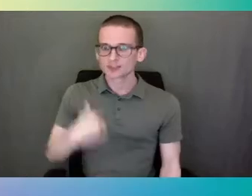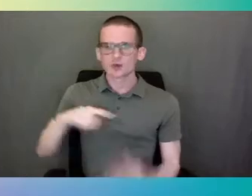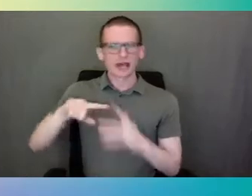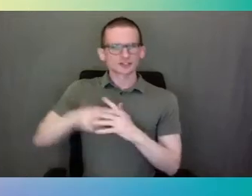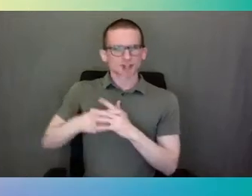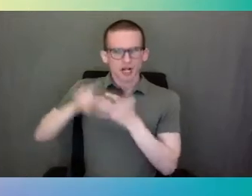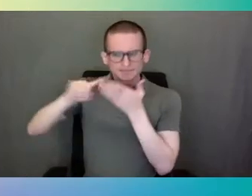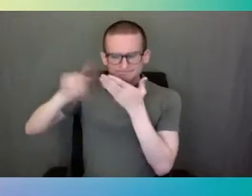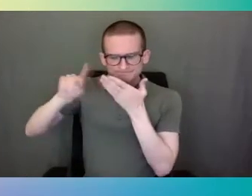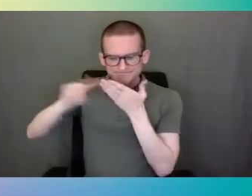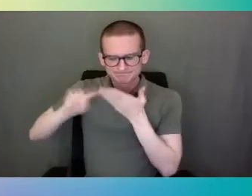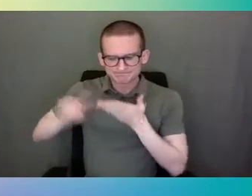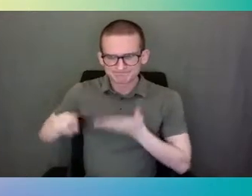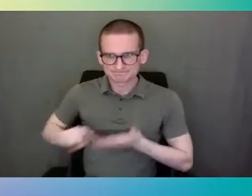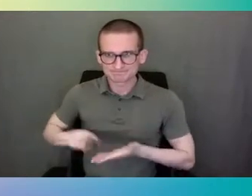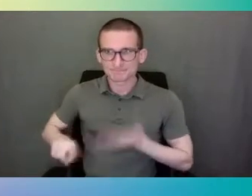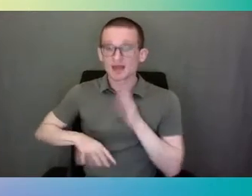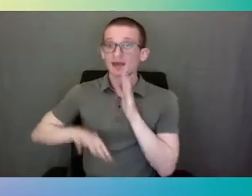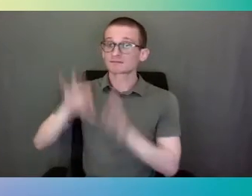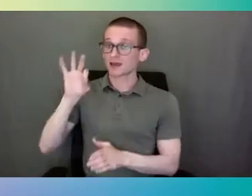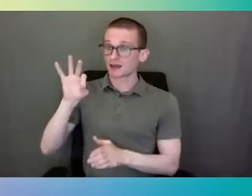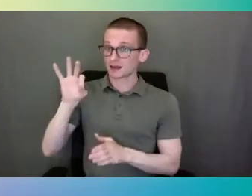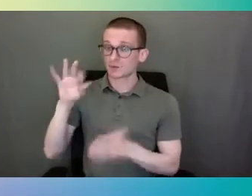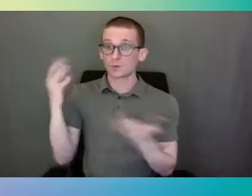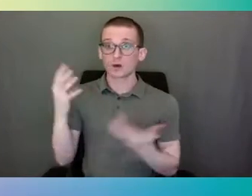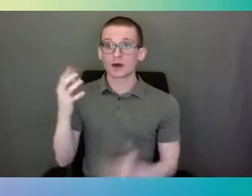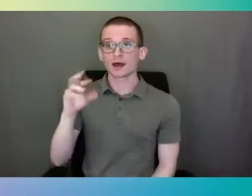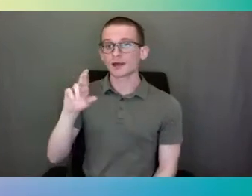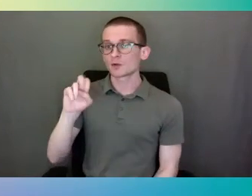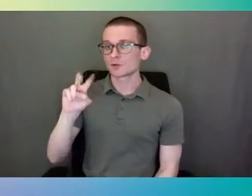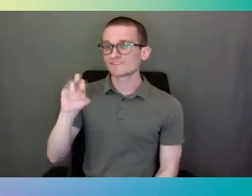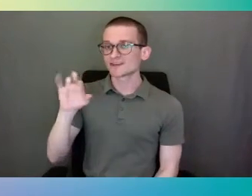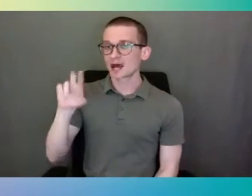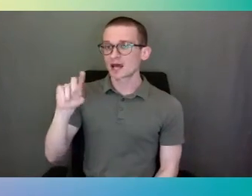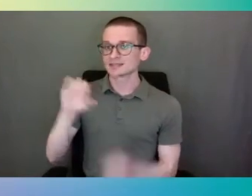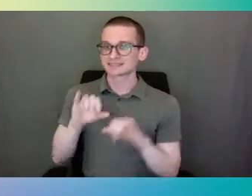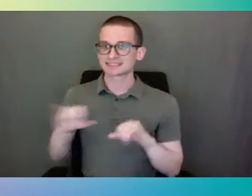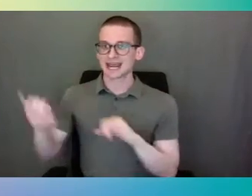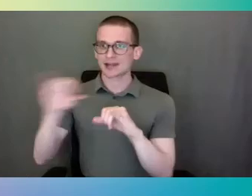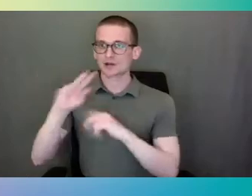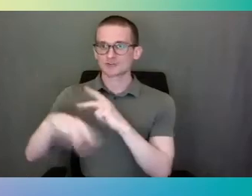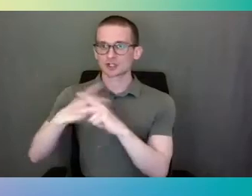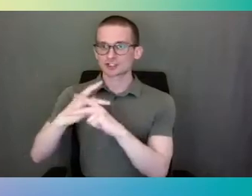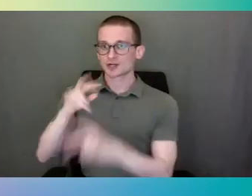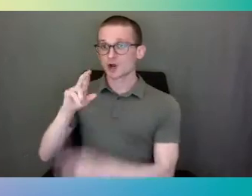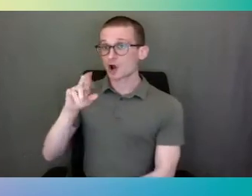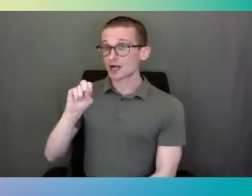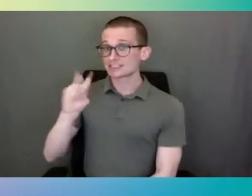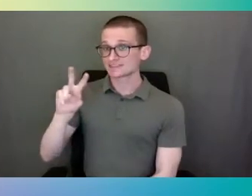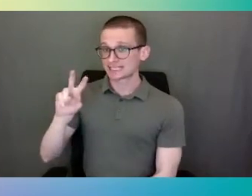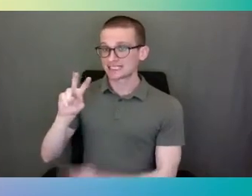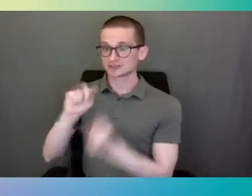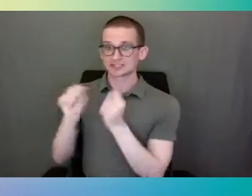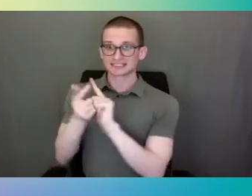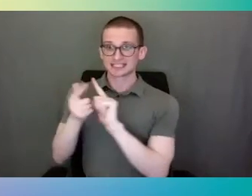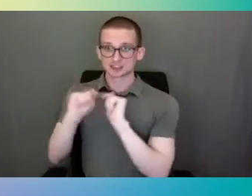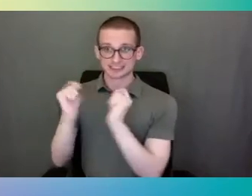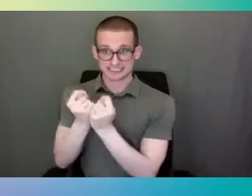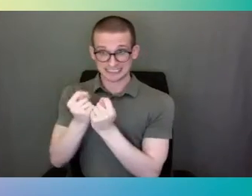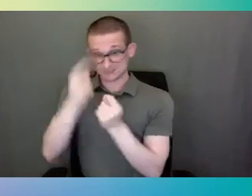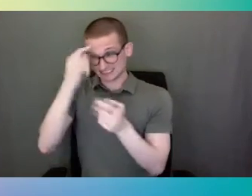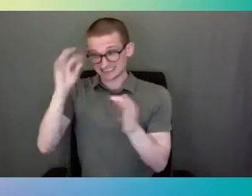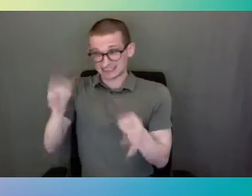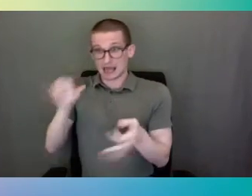digging, I discovered that it was the Revised Standard Version translation team that made that decision, and that they left 90 boxes